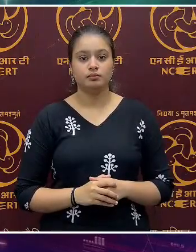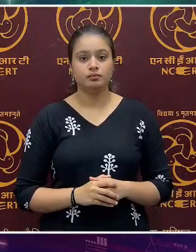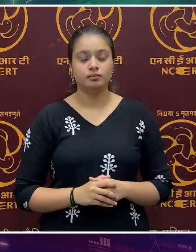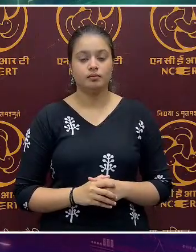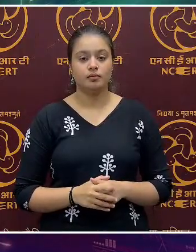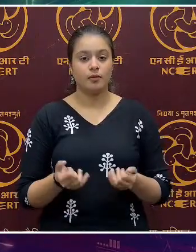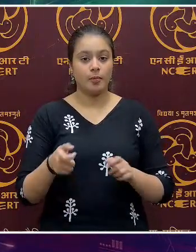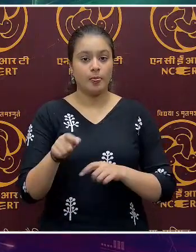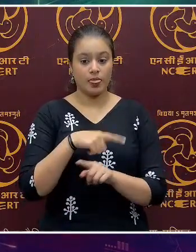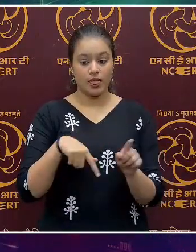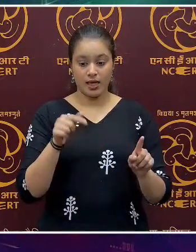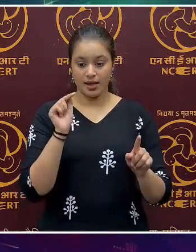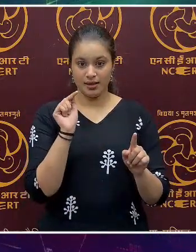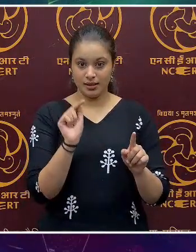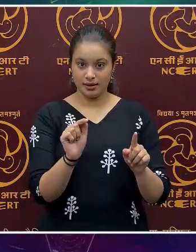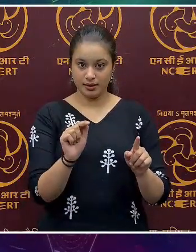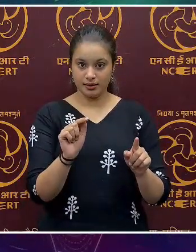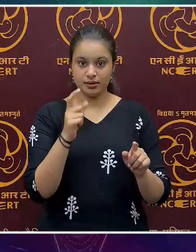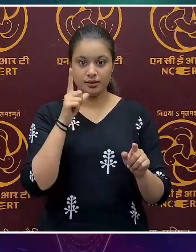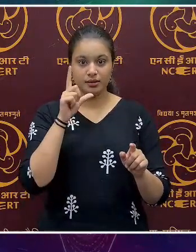So if you hit this